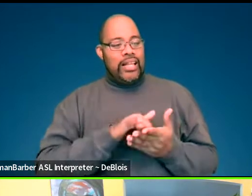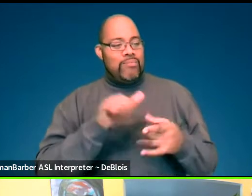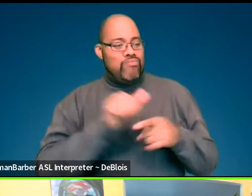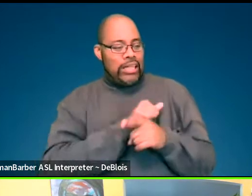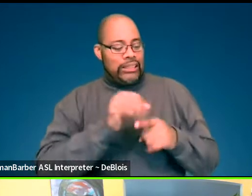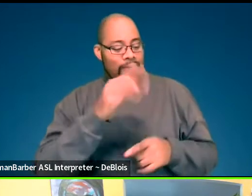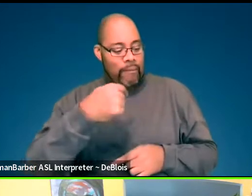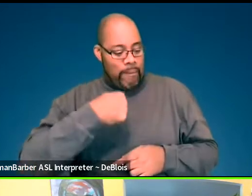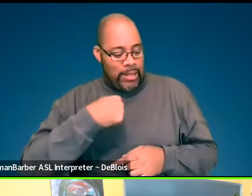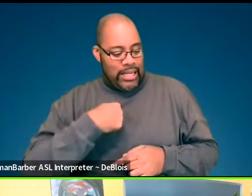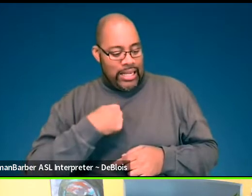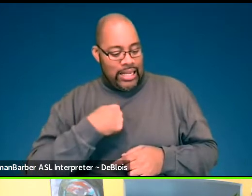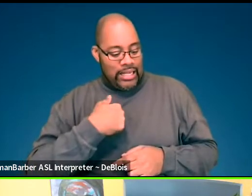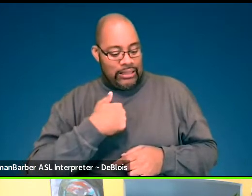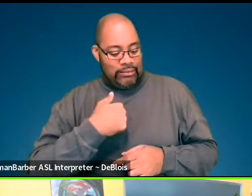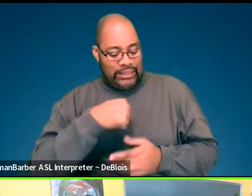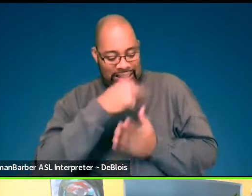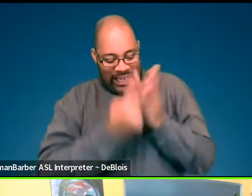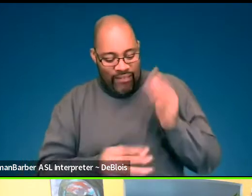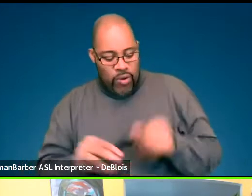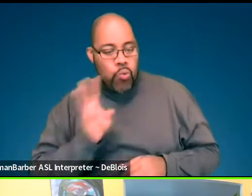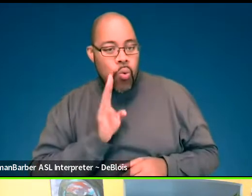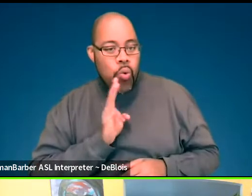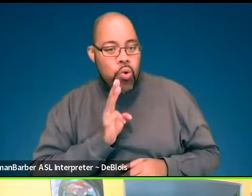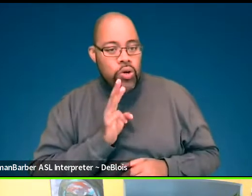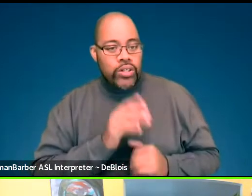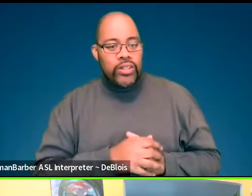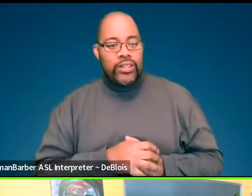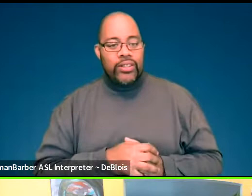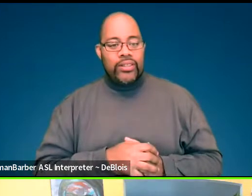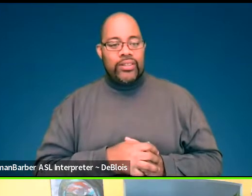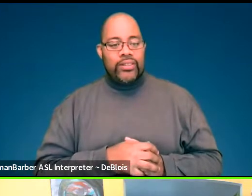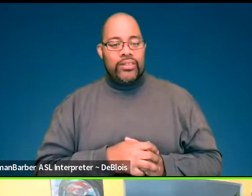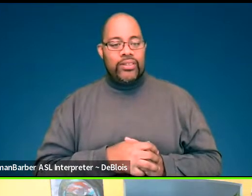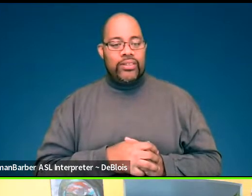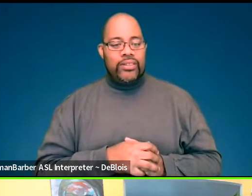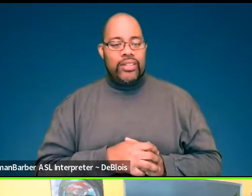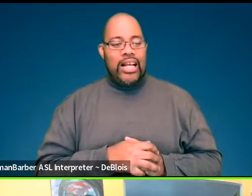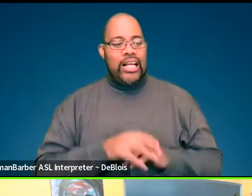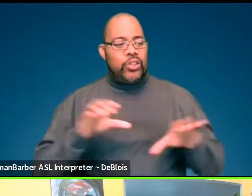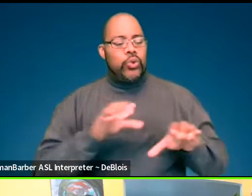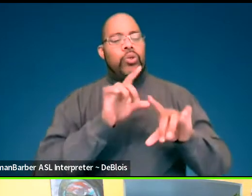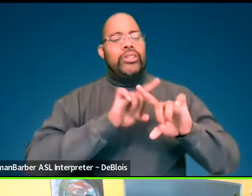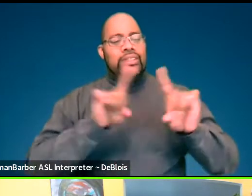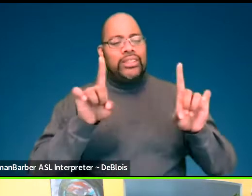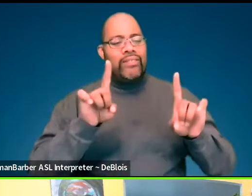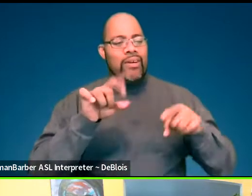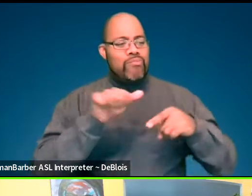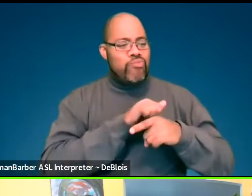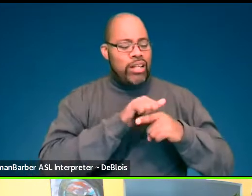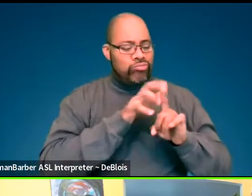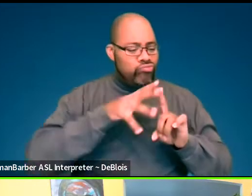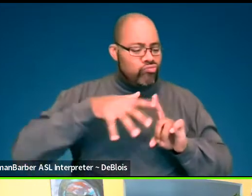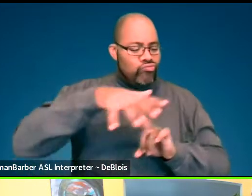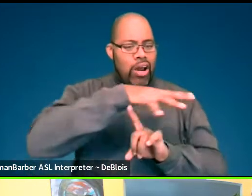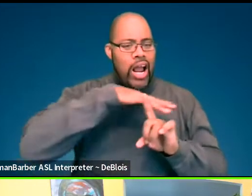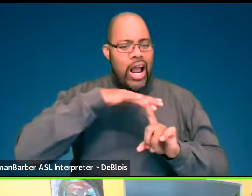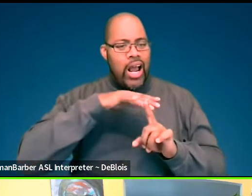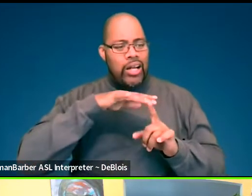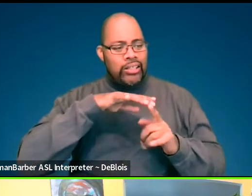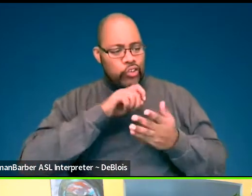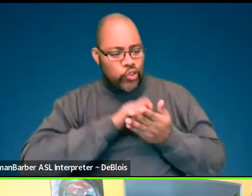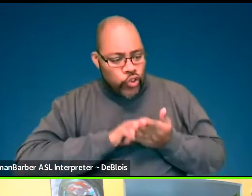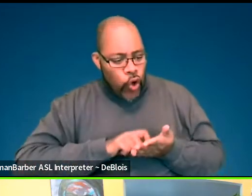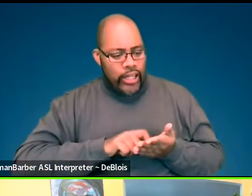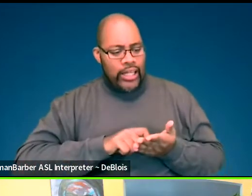me diving in the water and doing different practices around journaling